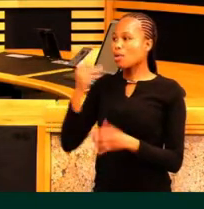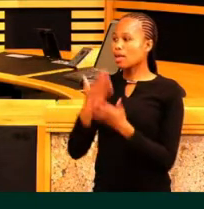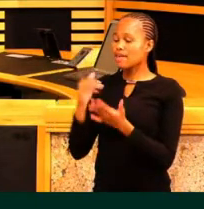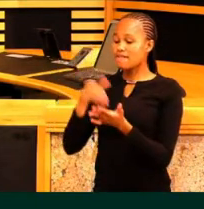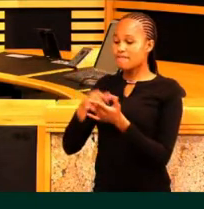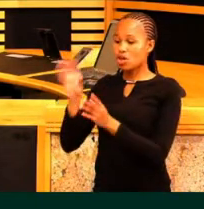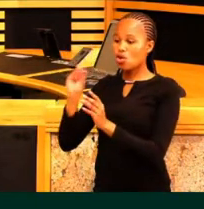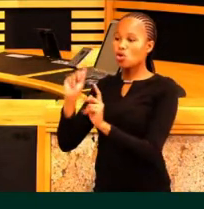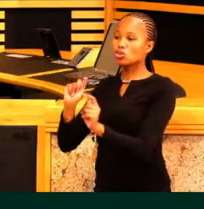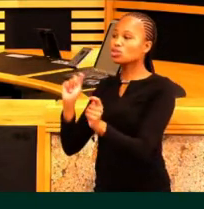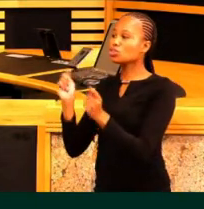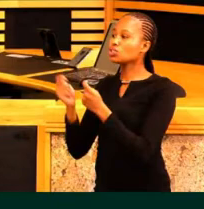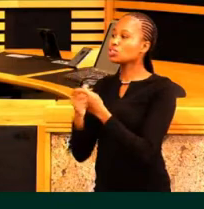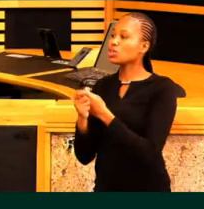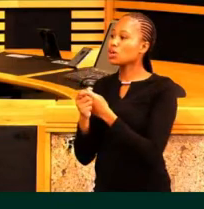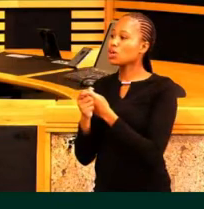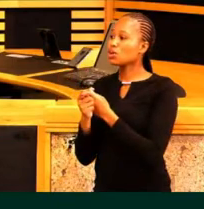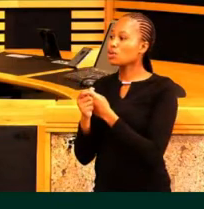foreign